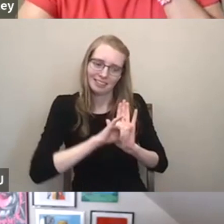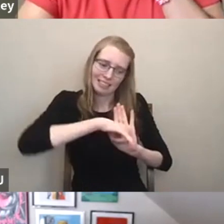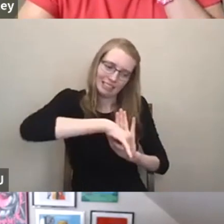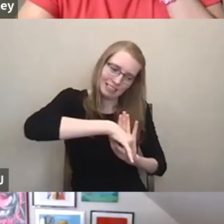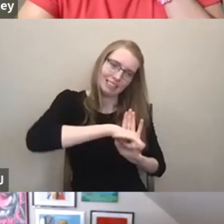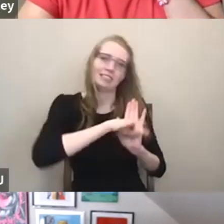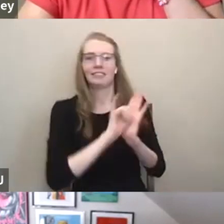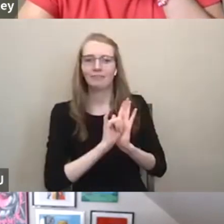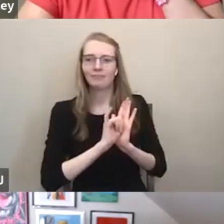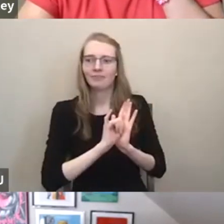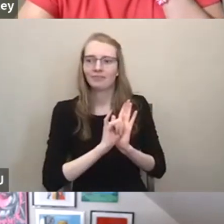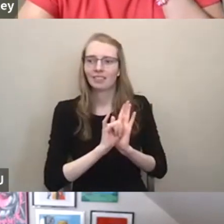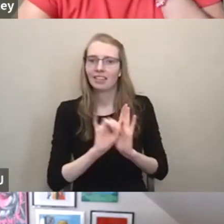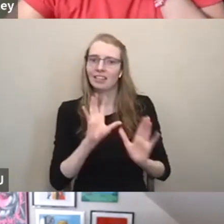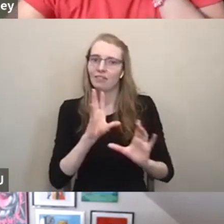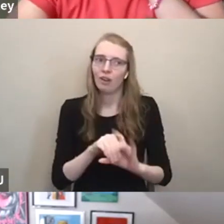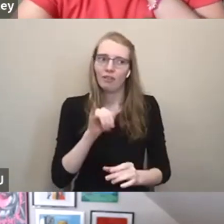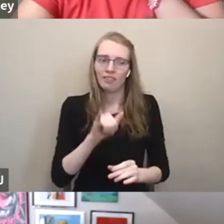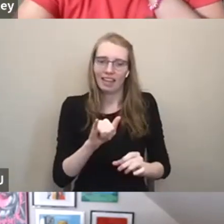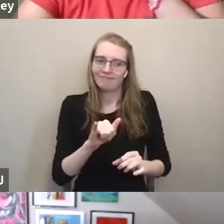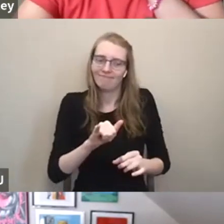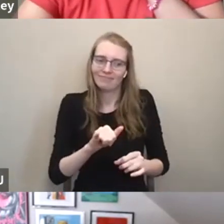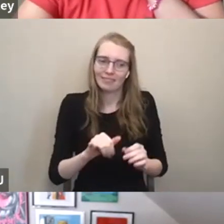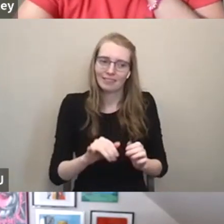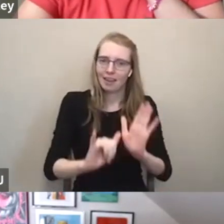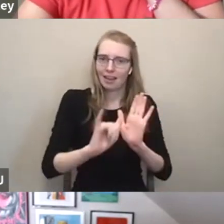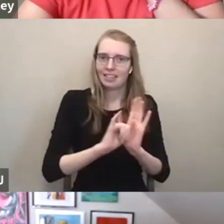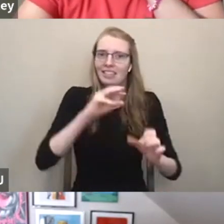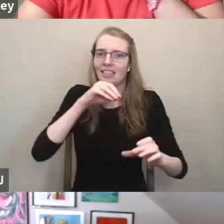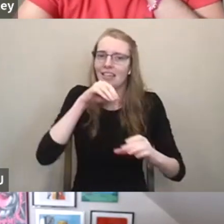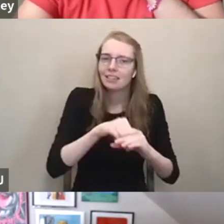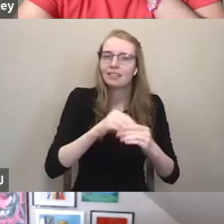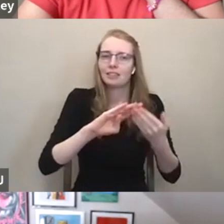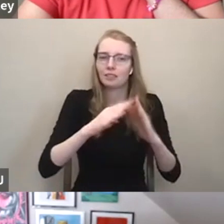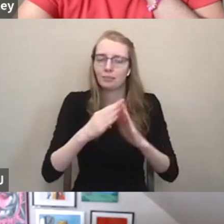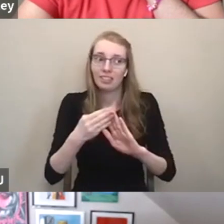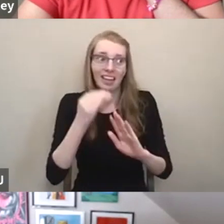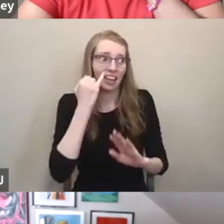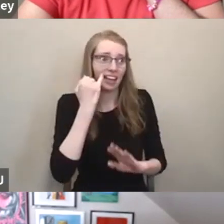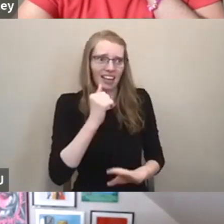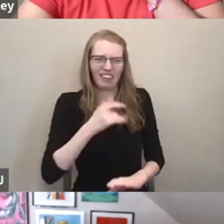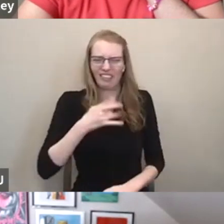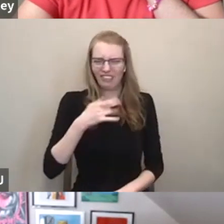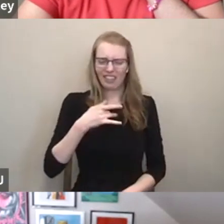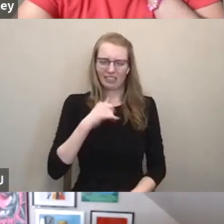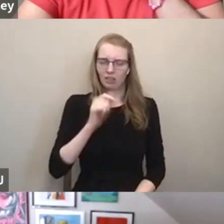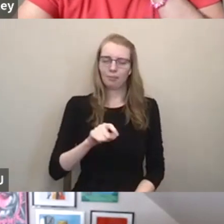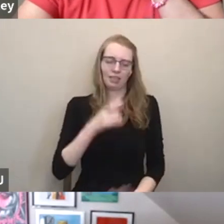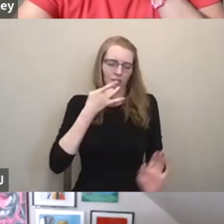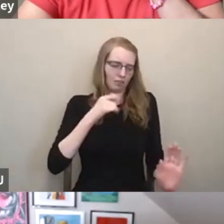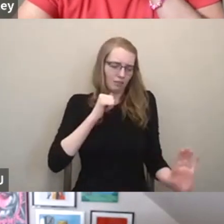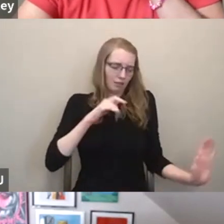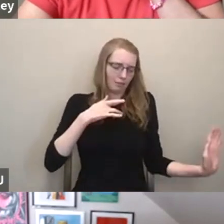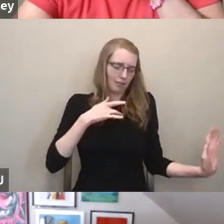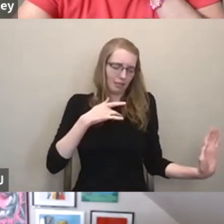community, then it's very difficult to do this kind of breaking in thing. And I think that's where I really